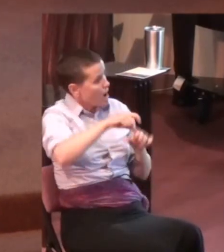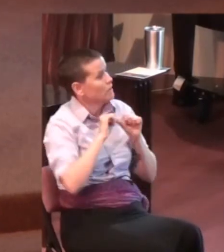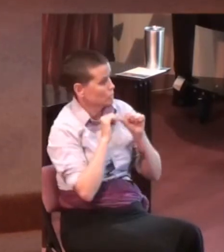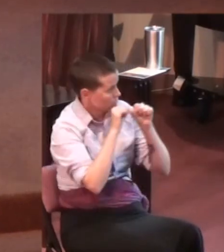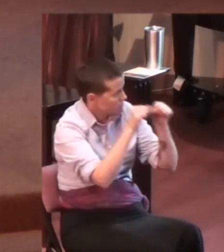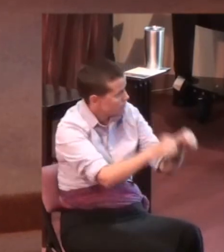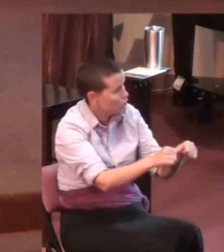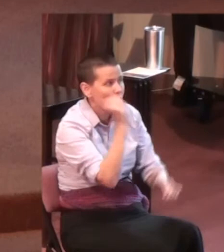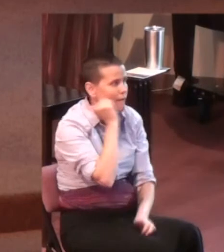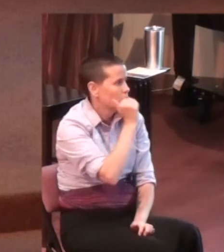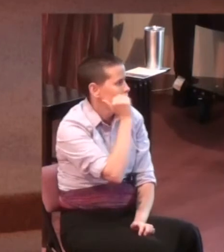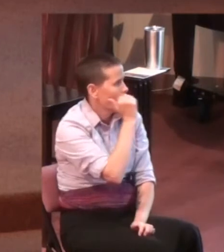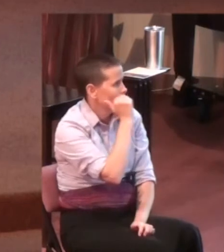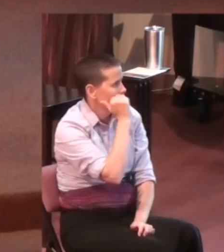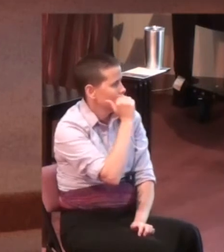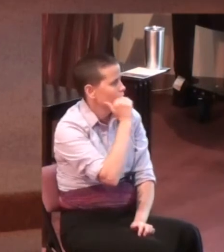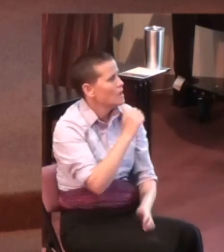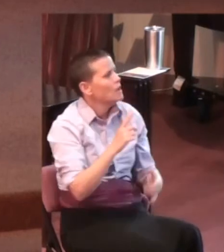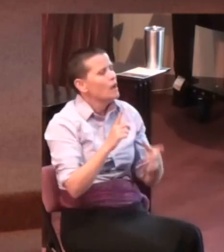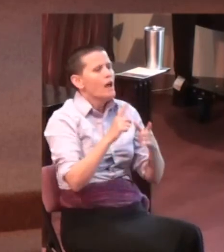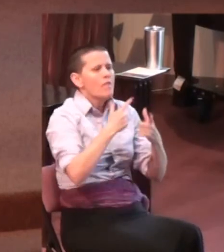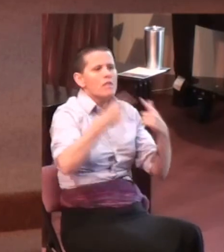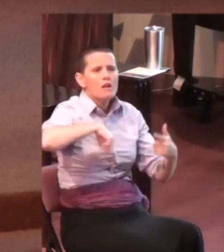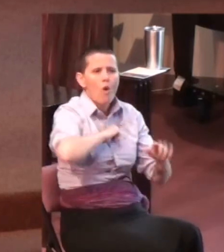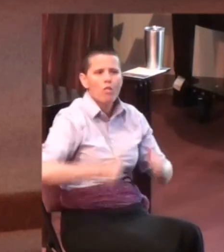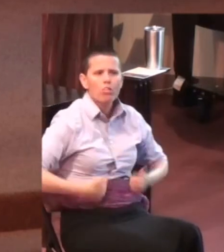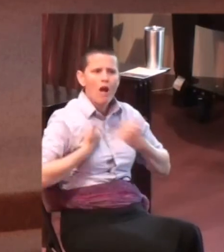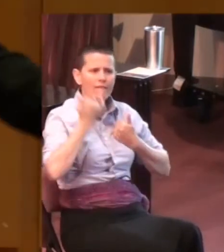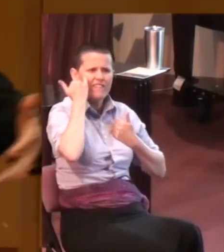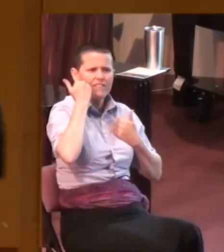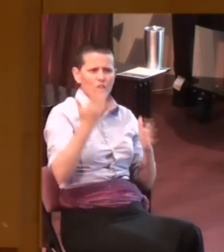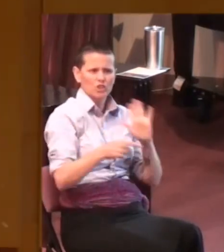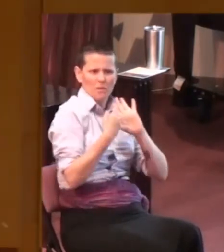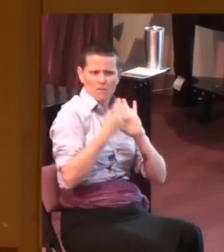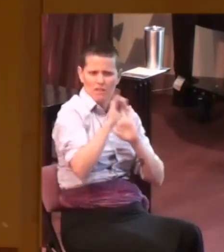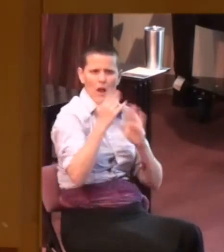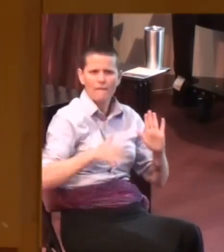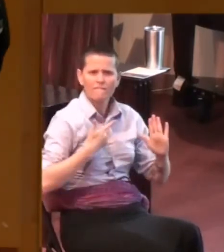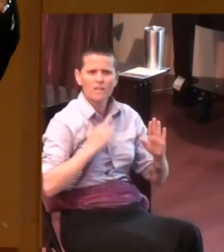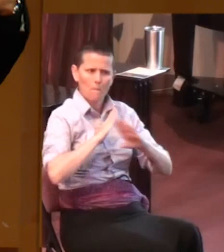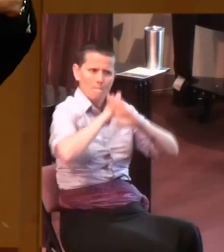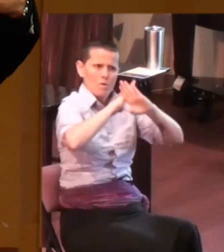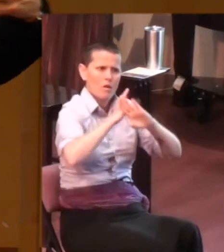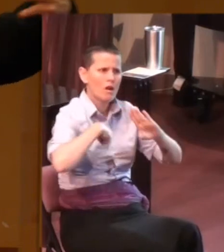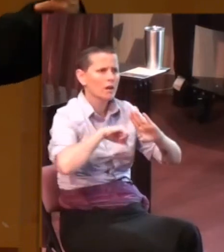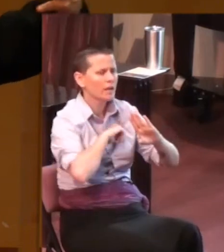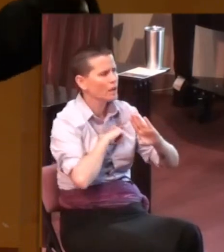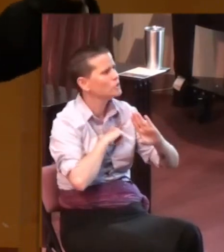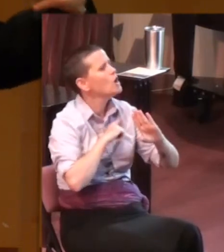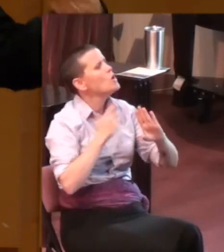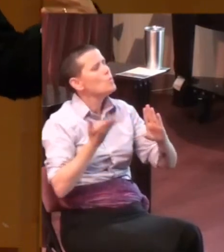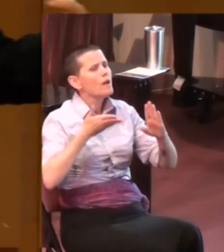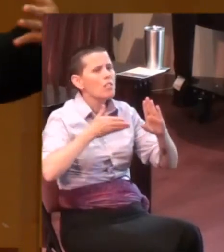surrender everything in our life that would stand in the way of that presence. We welcome that presence to take over